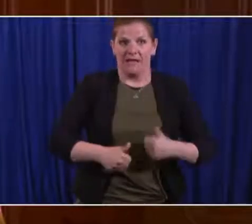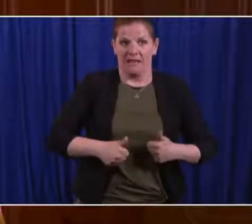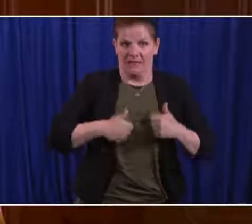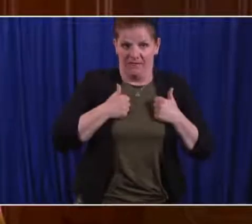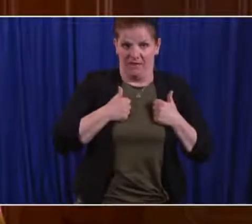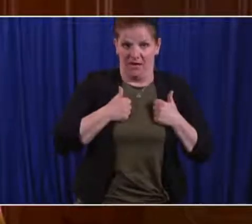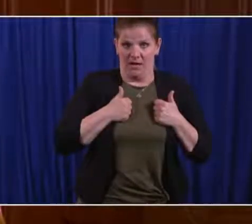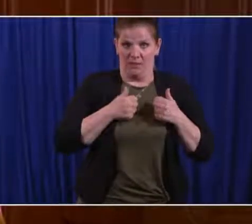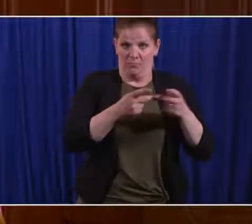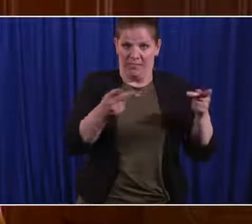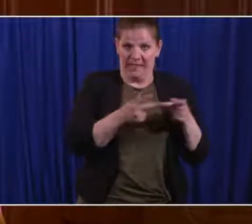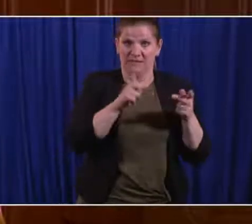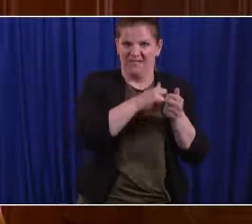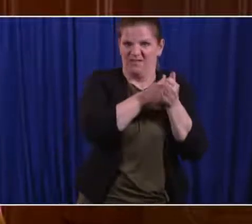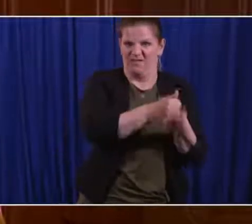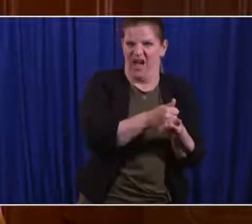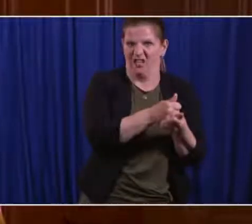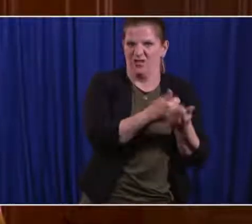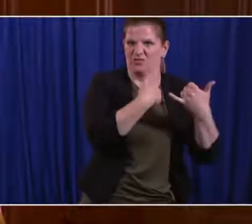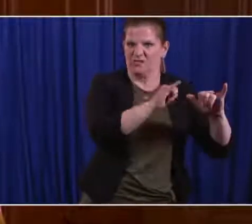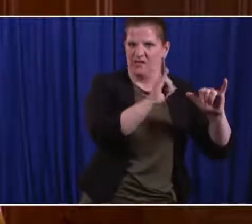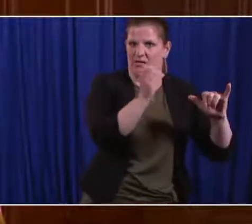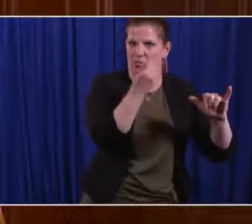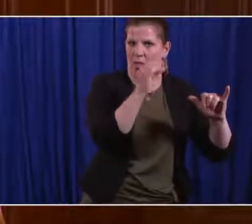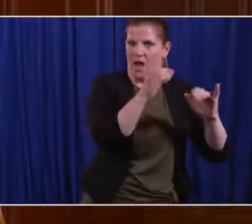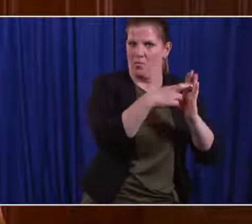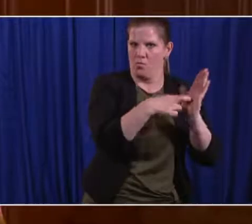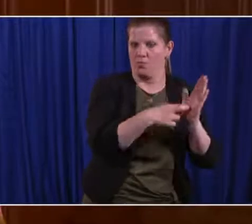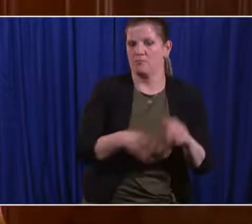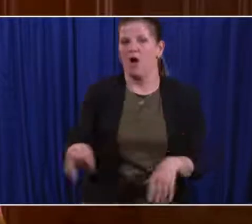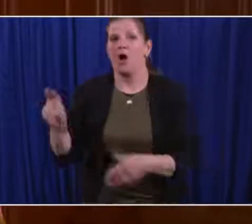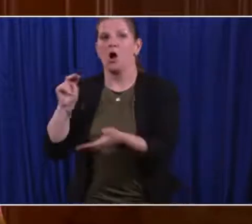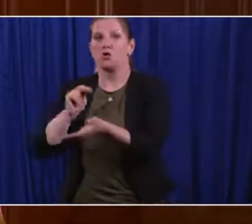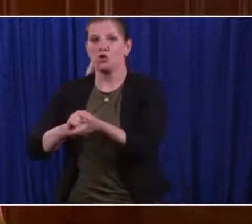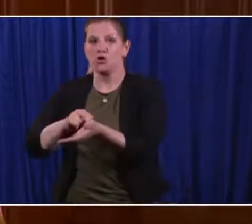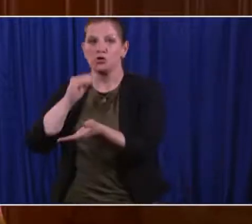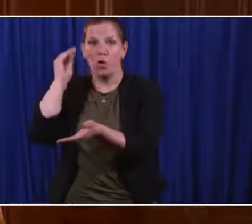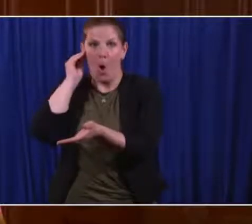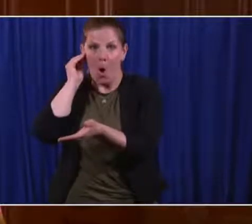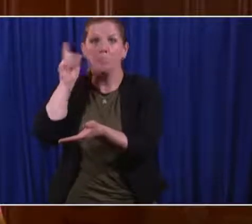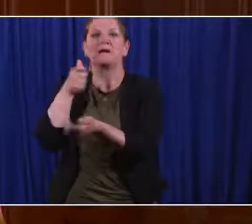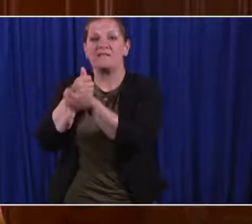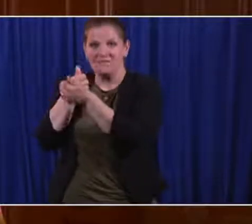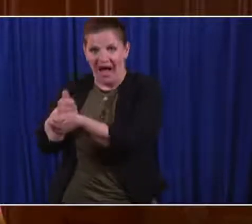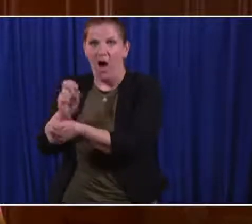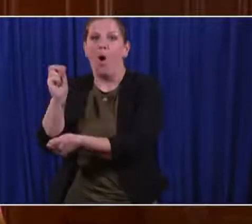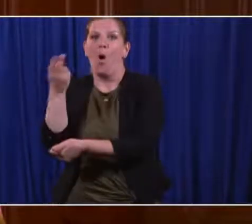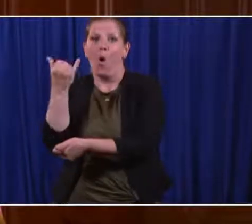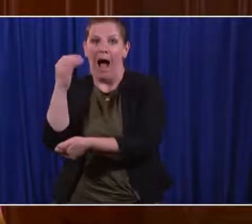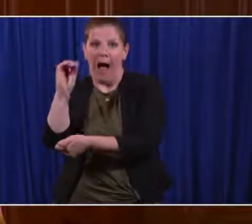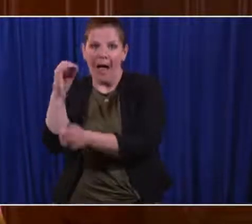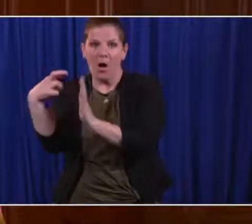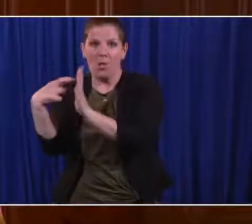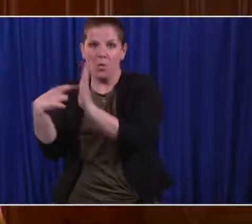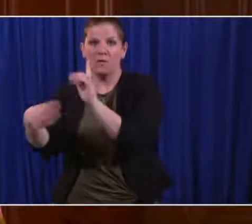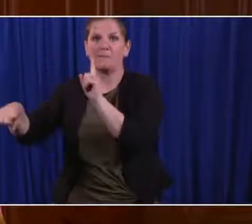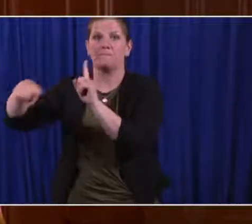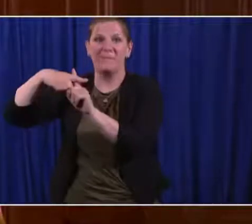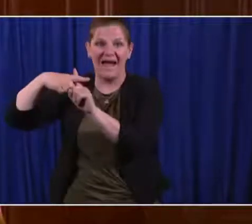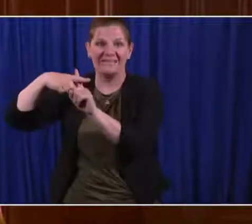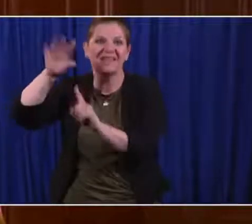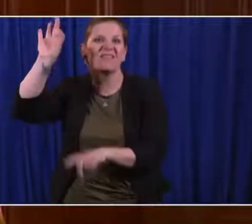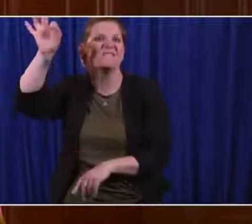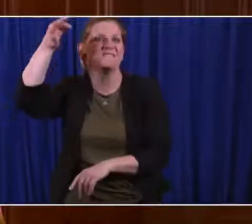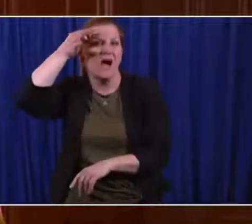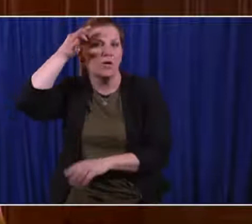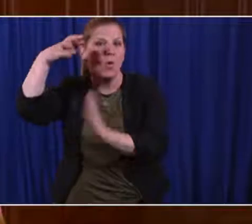order, but nursing homes need to follow the Ohio order plus the federal regulations from the Centers for Medicare